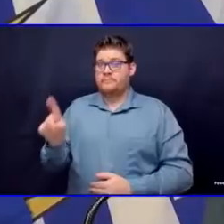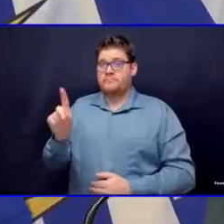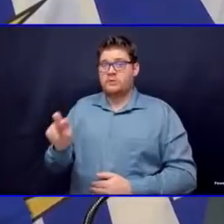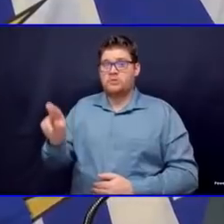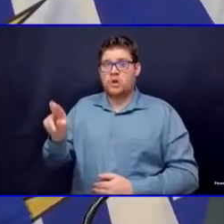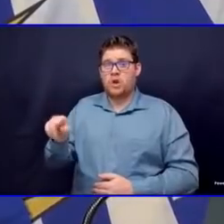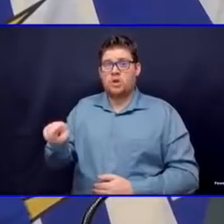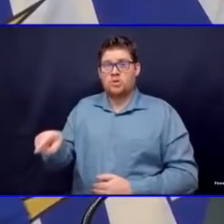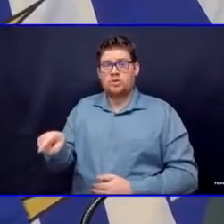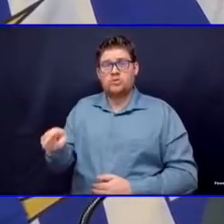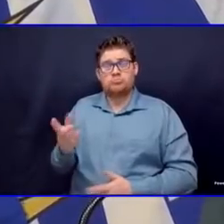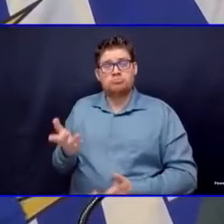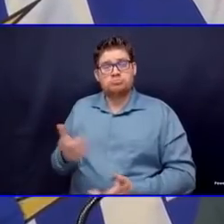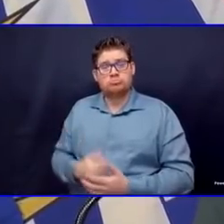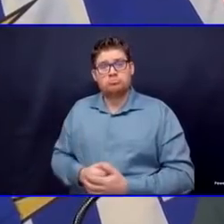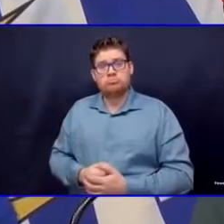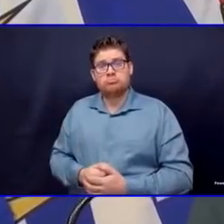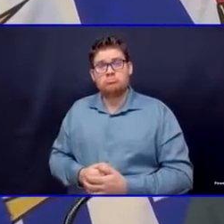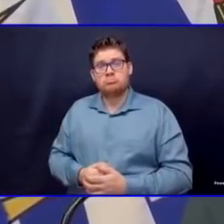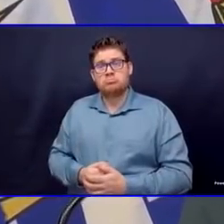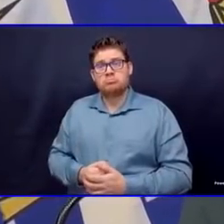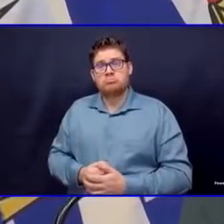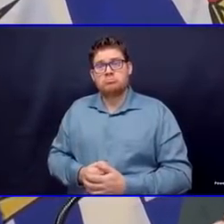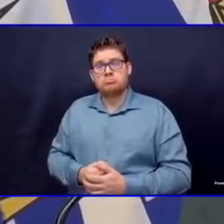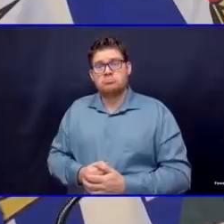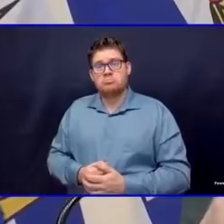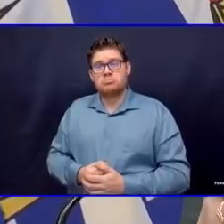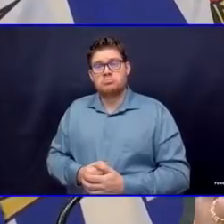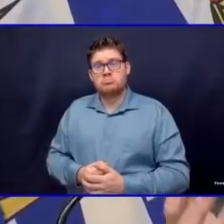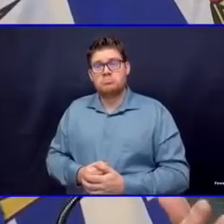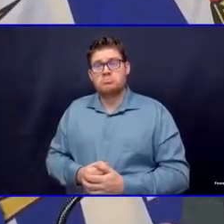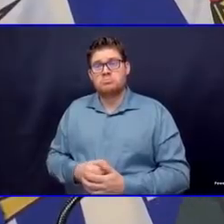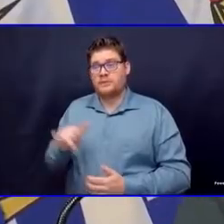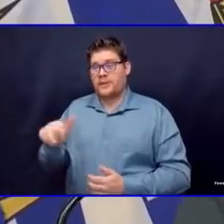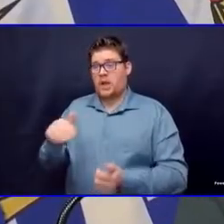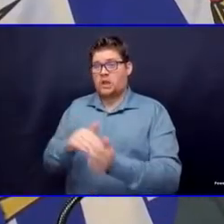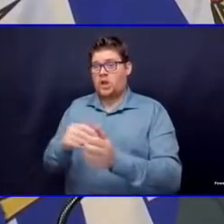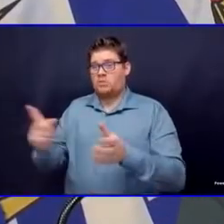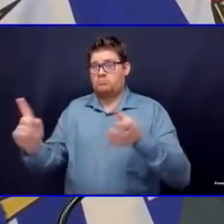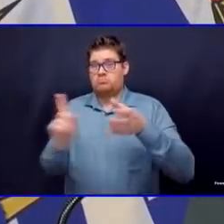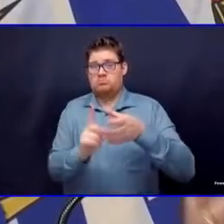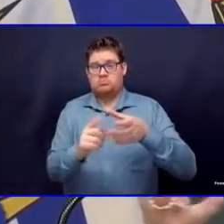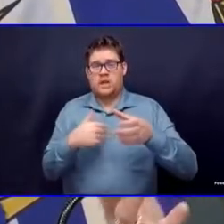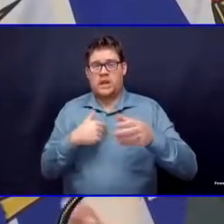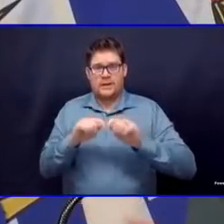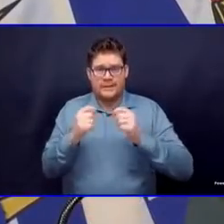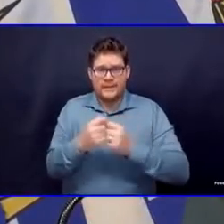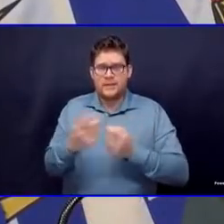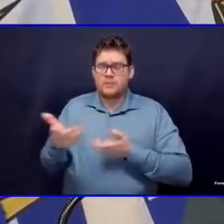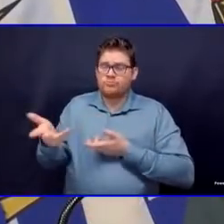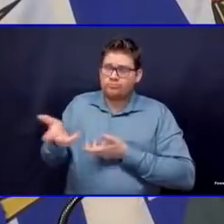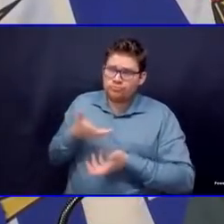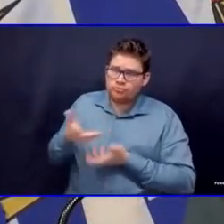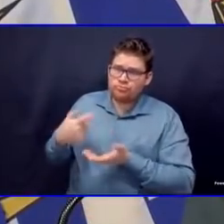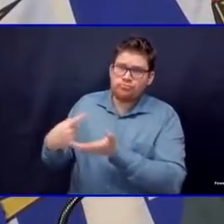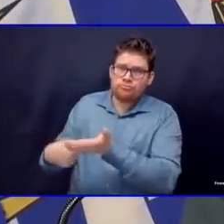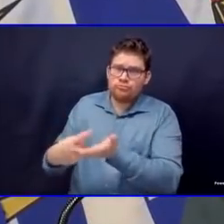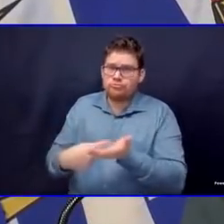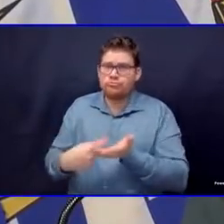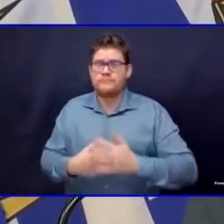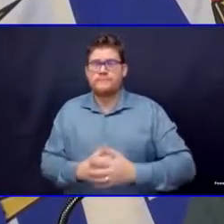3 times a week. So I think the presentation he was giving to other healthcare